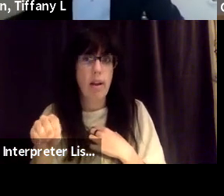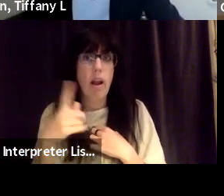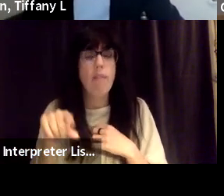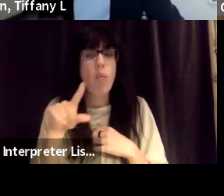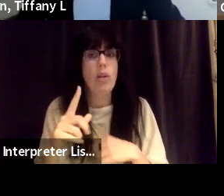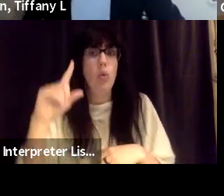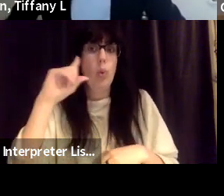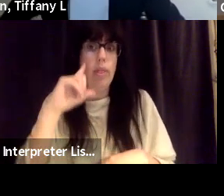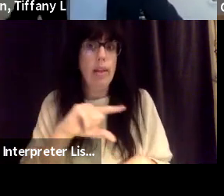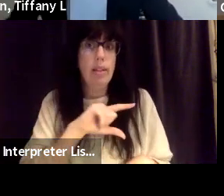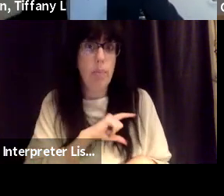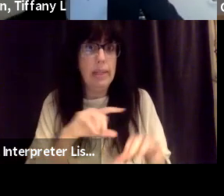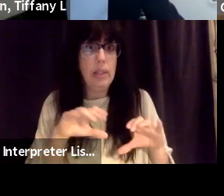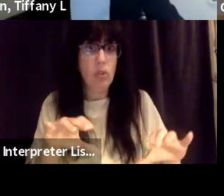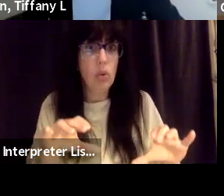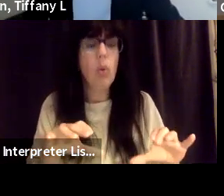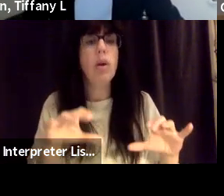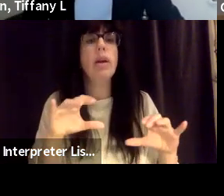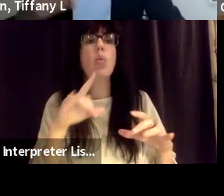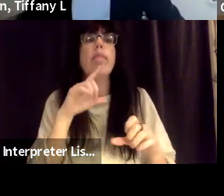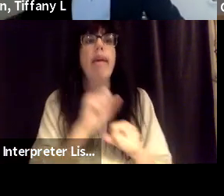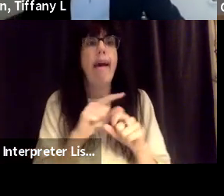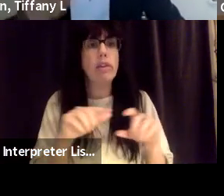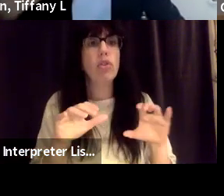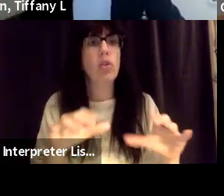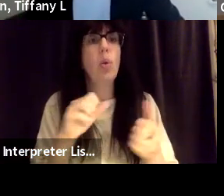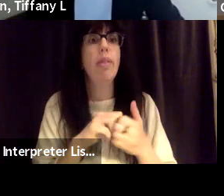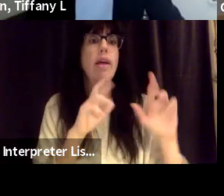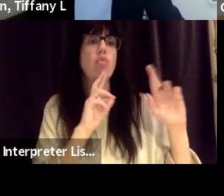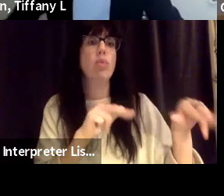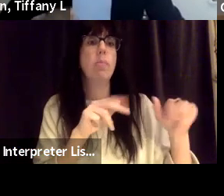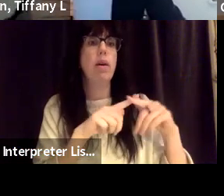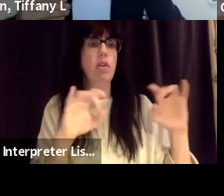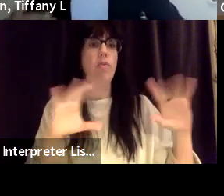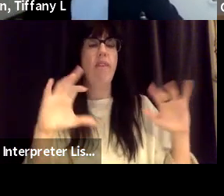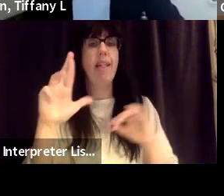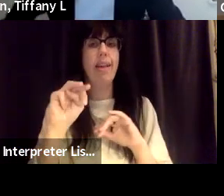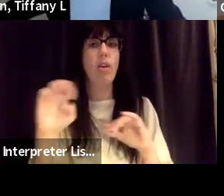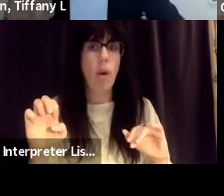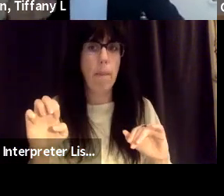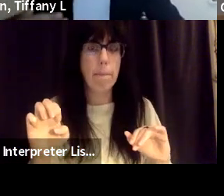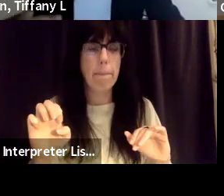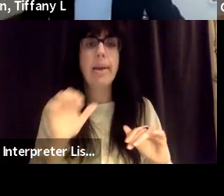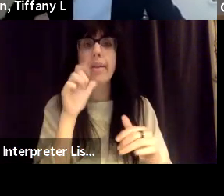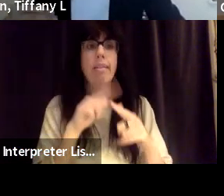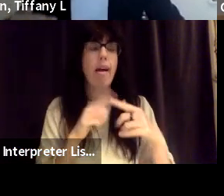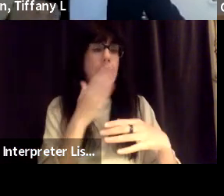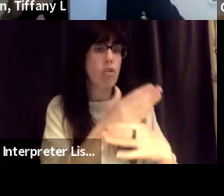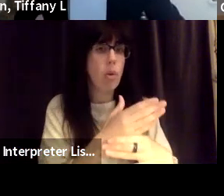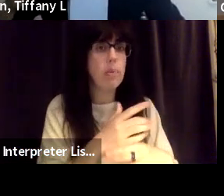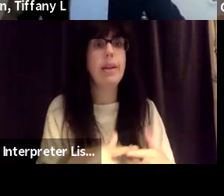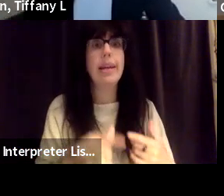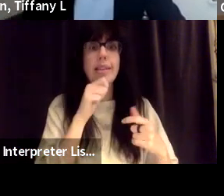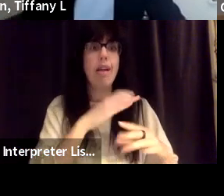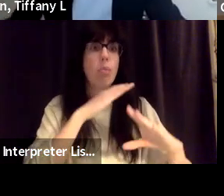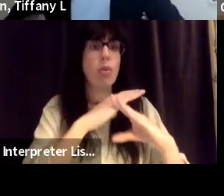police do is what they actually spend their time doing. And that's responding to violent crime. It's not interrupting, it's not preventing, it's